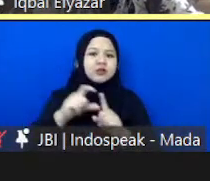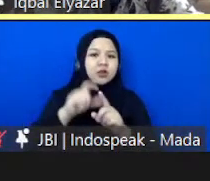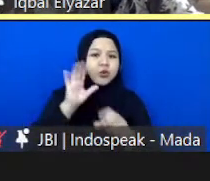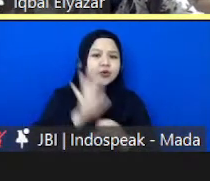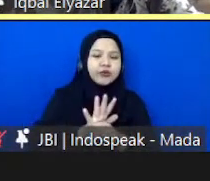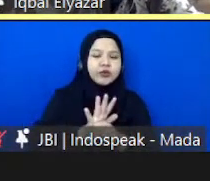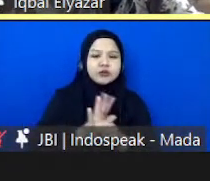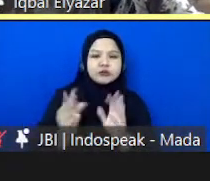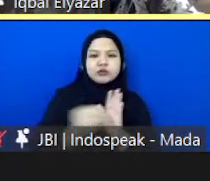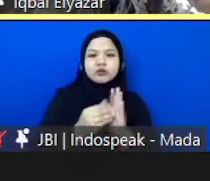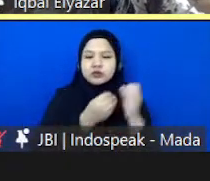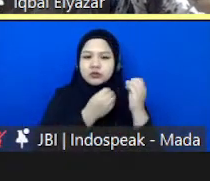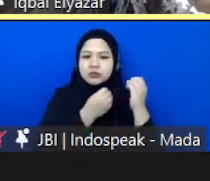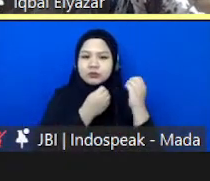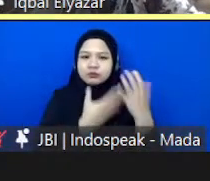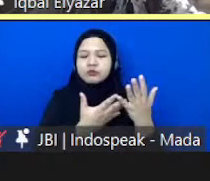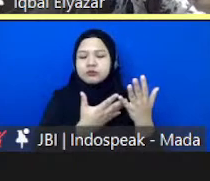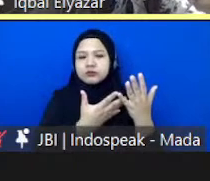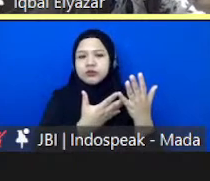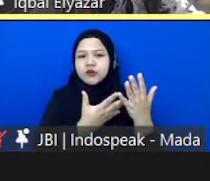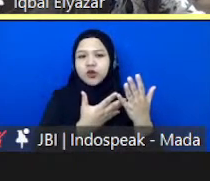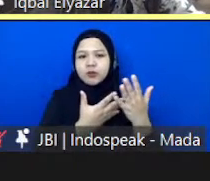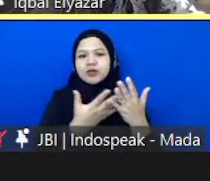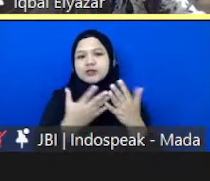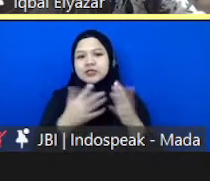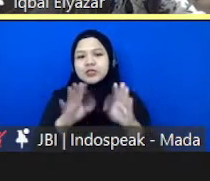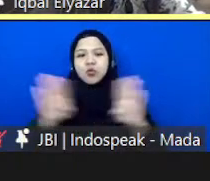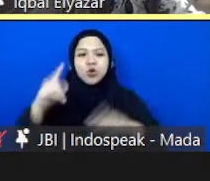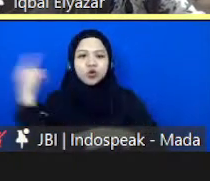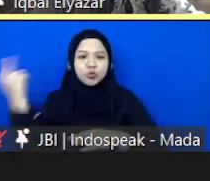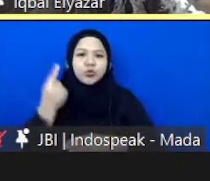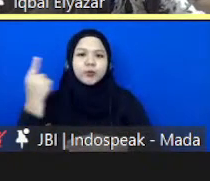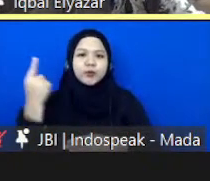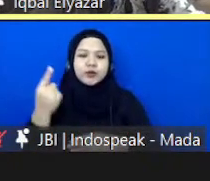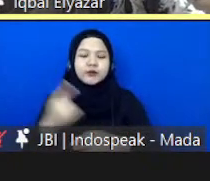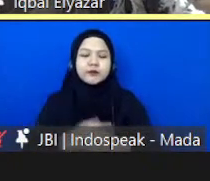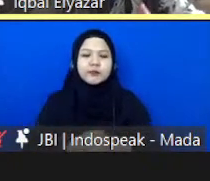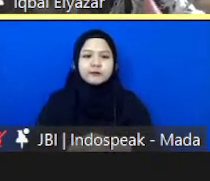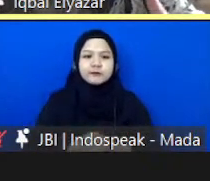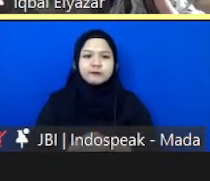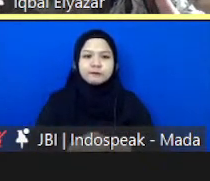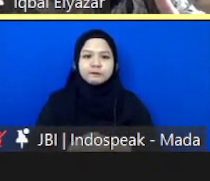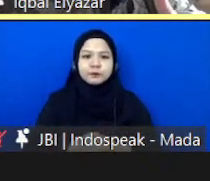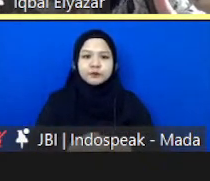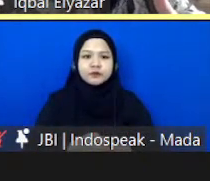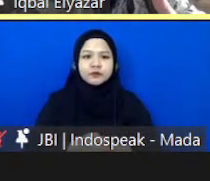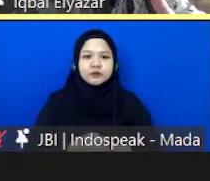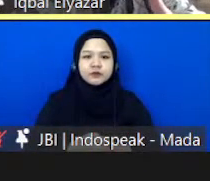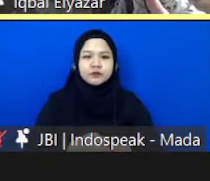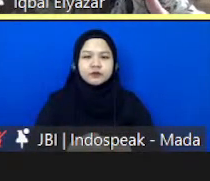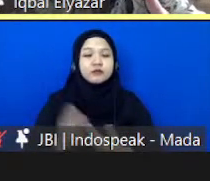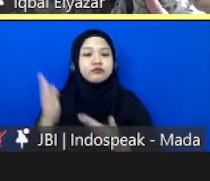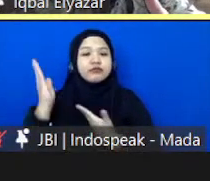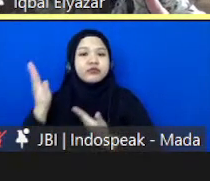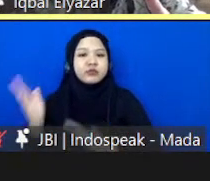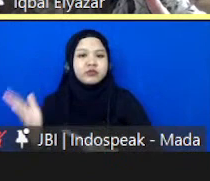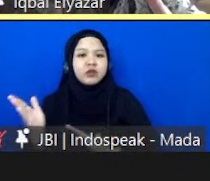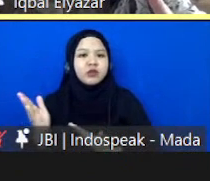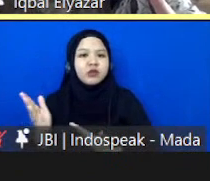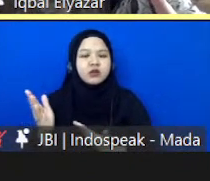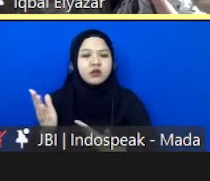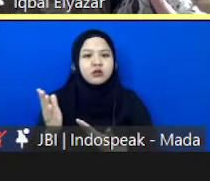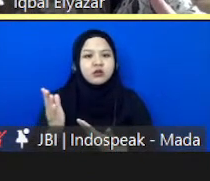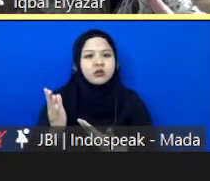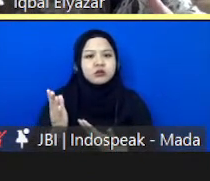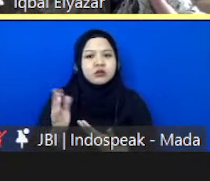public dissemination. This is one, the internet story. Pa Terry